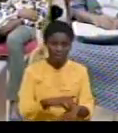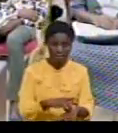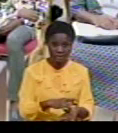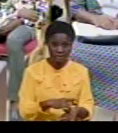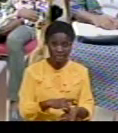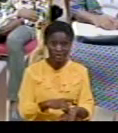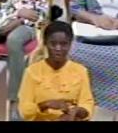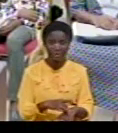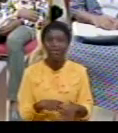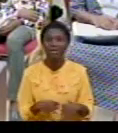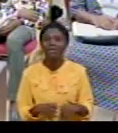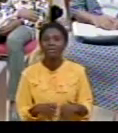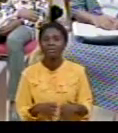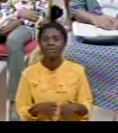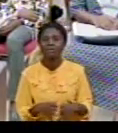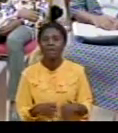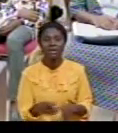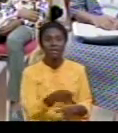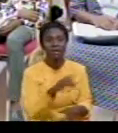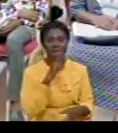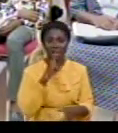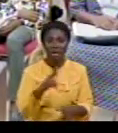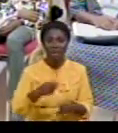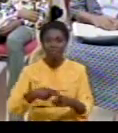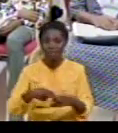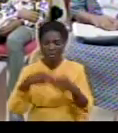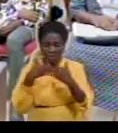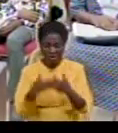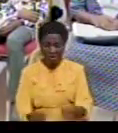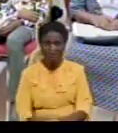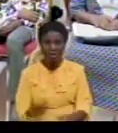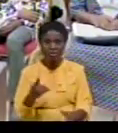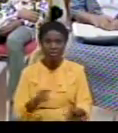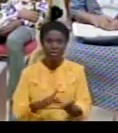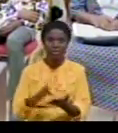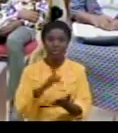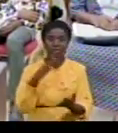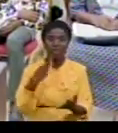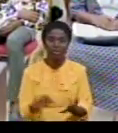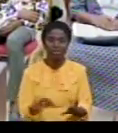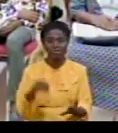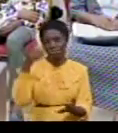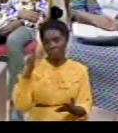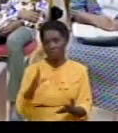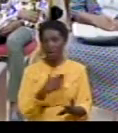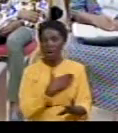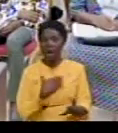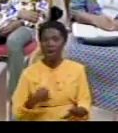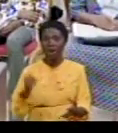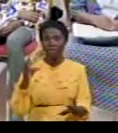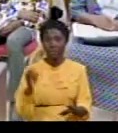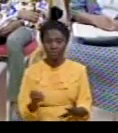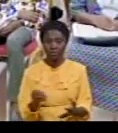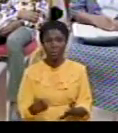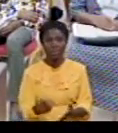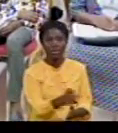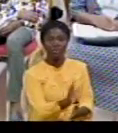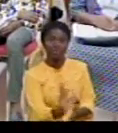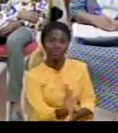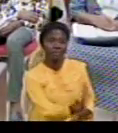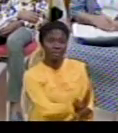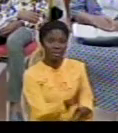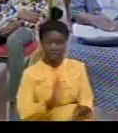earth fell short of the glory of God. And so their offspring,